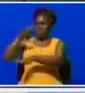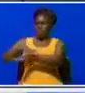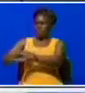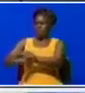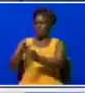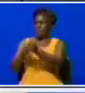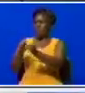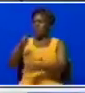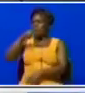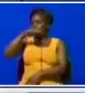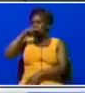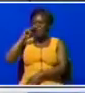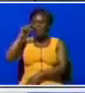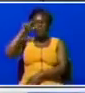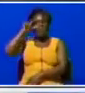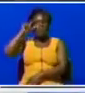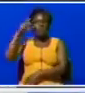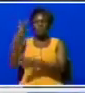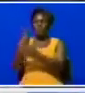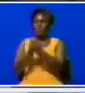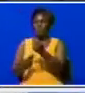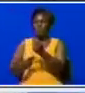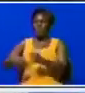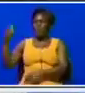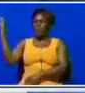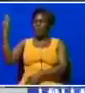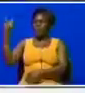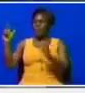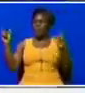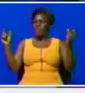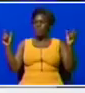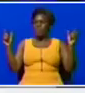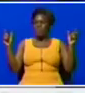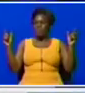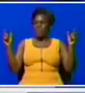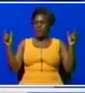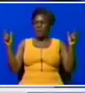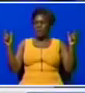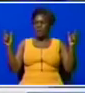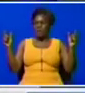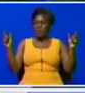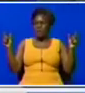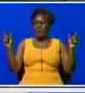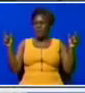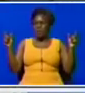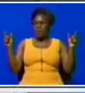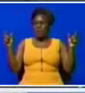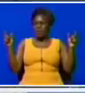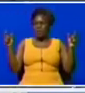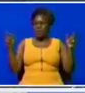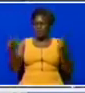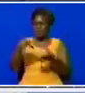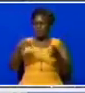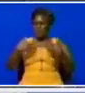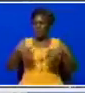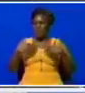Musalia Mudavadi and James Orengo have just addressed a media briefing, and that's hence the ruckus and the commotion you're seeing here as people